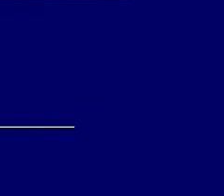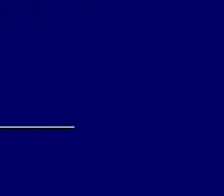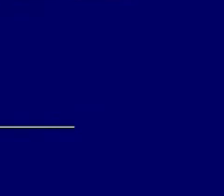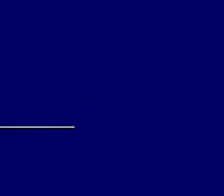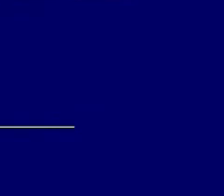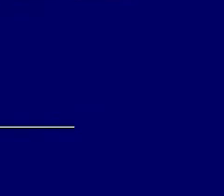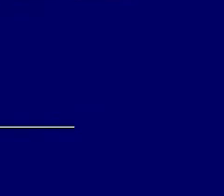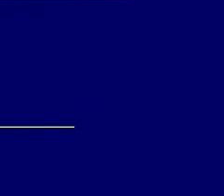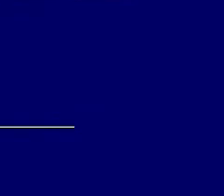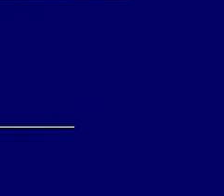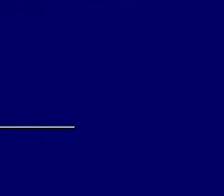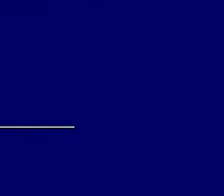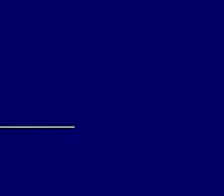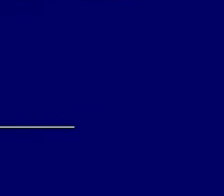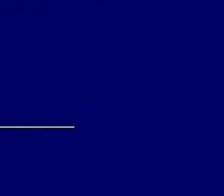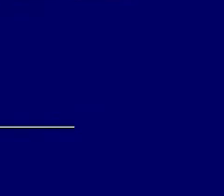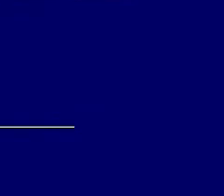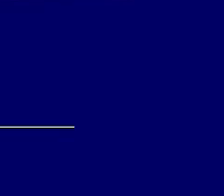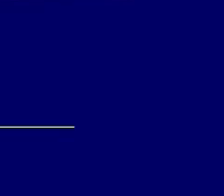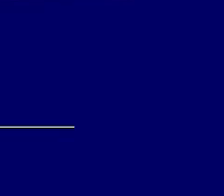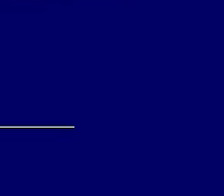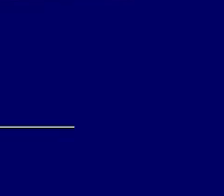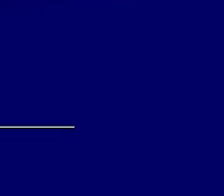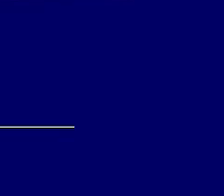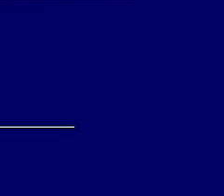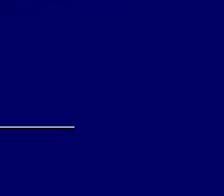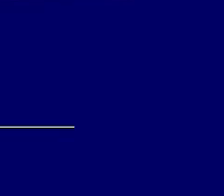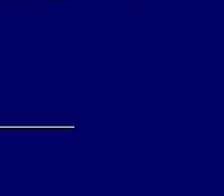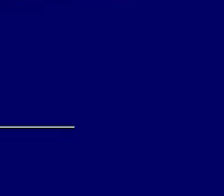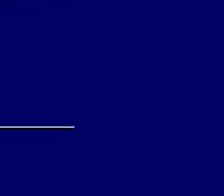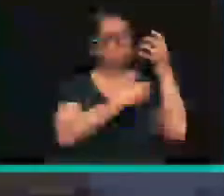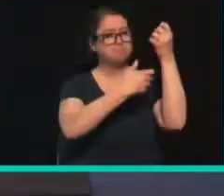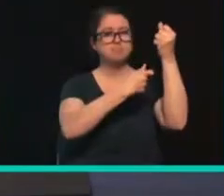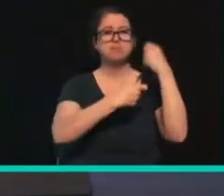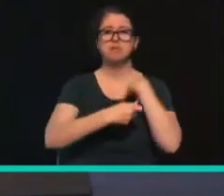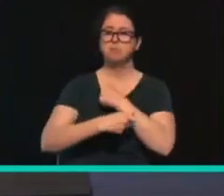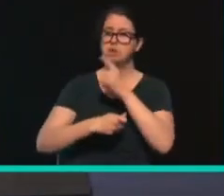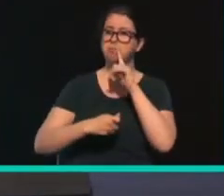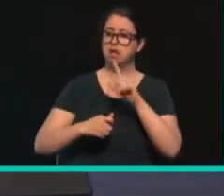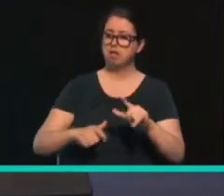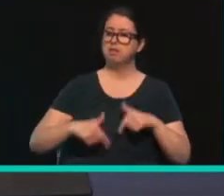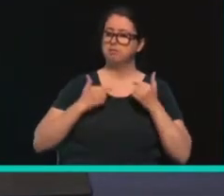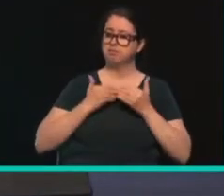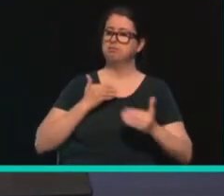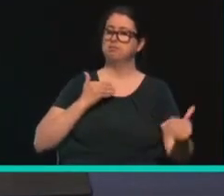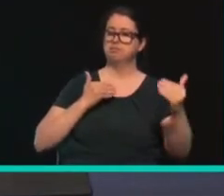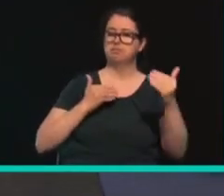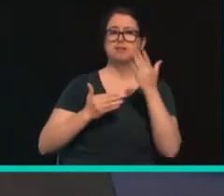established, and believe his prophets, so we will prosper. Thank you.